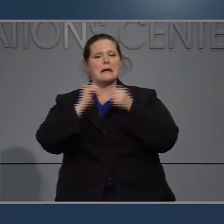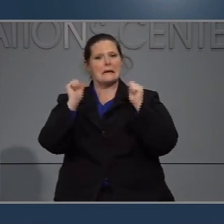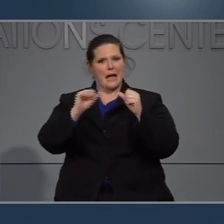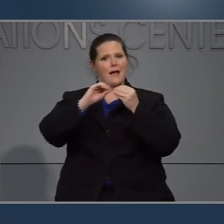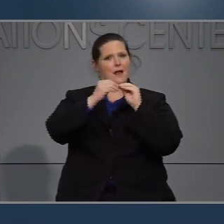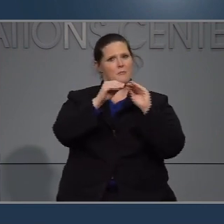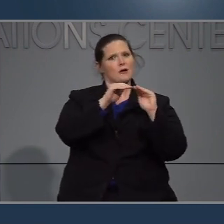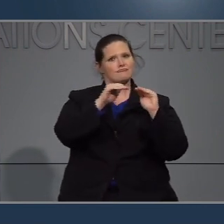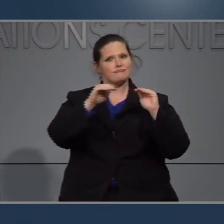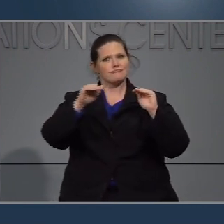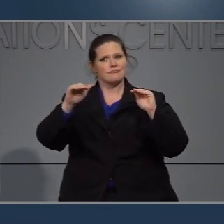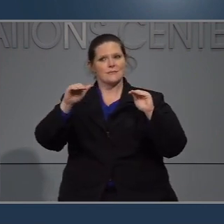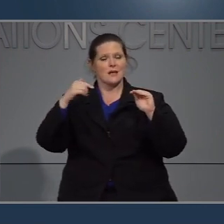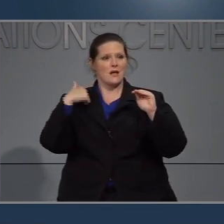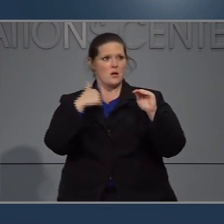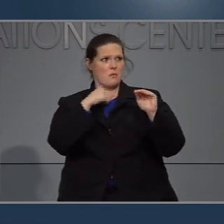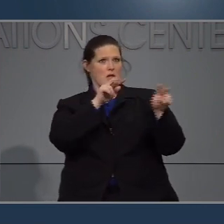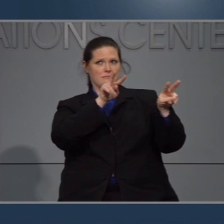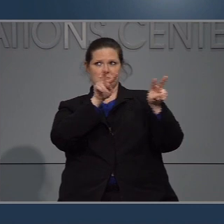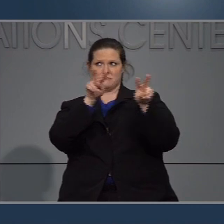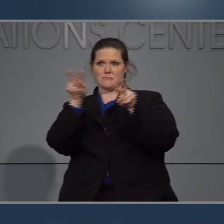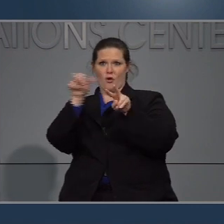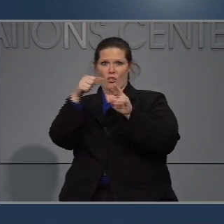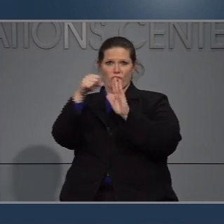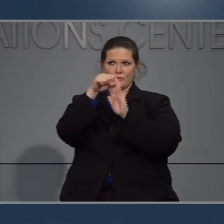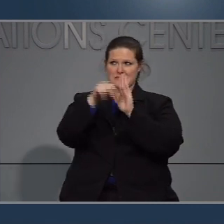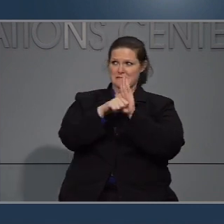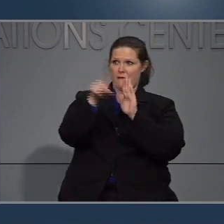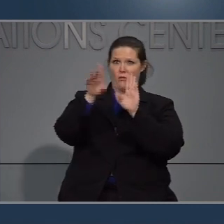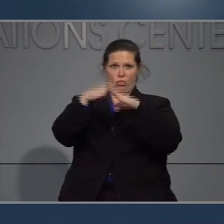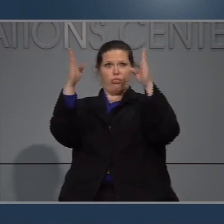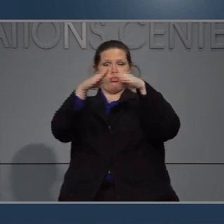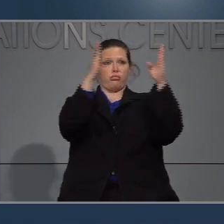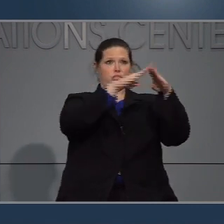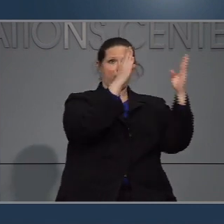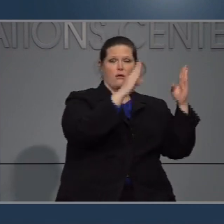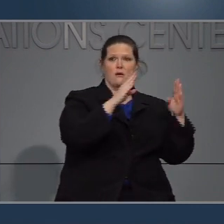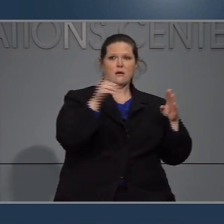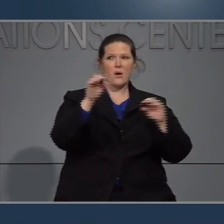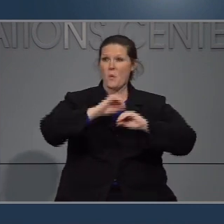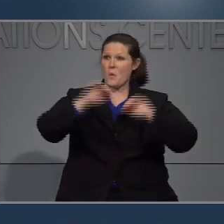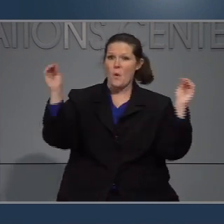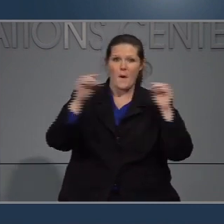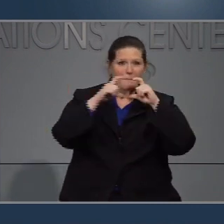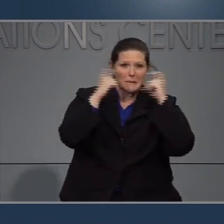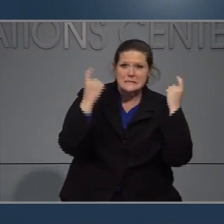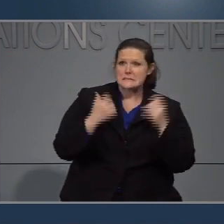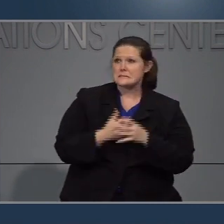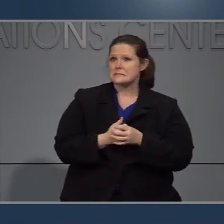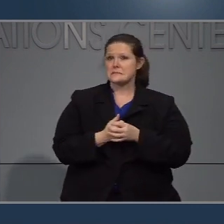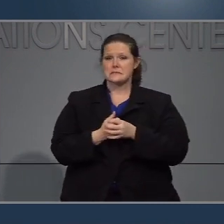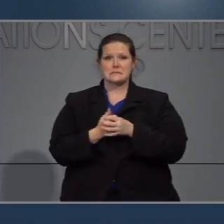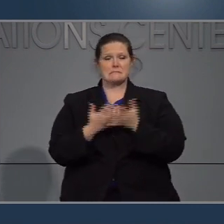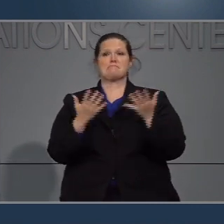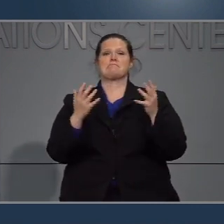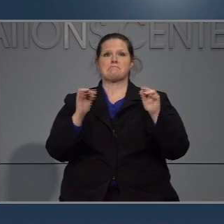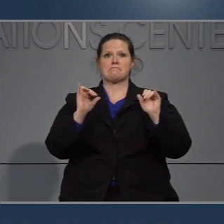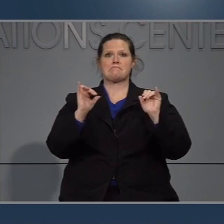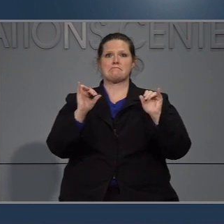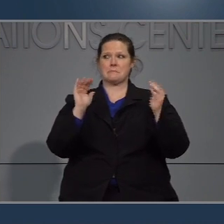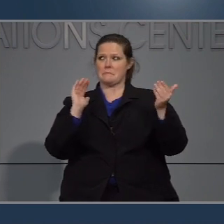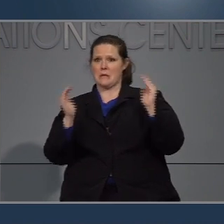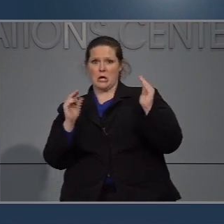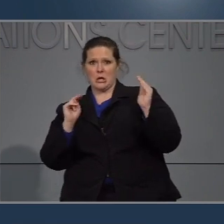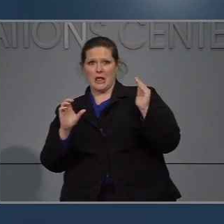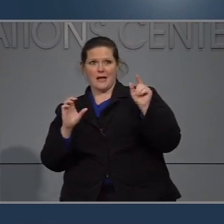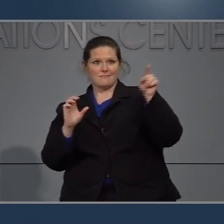slow approach to easing restrictions, and they haven't required cloth face masks as North Carolina has, it's clear that there is no one